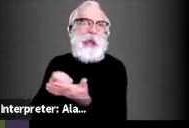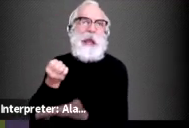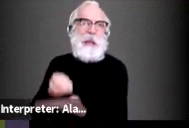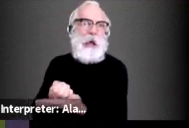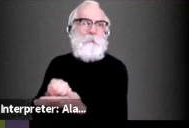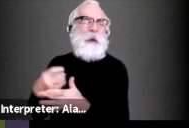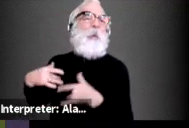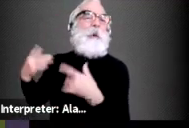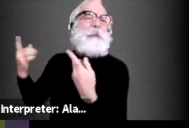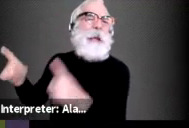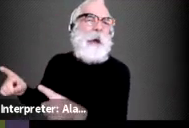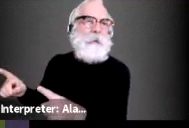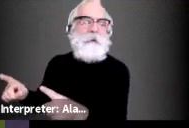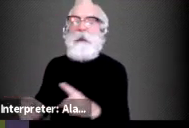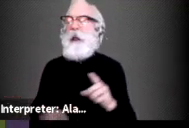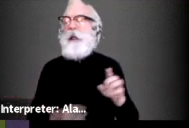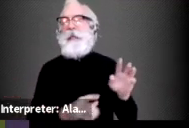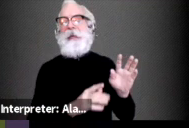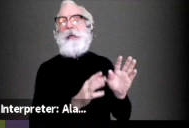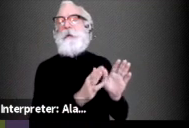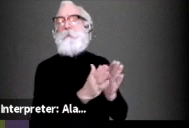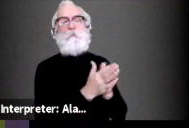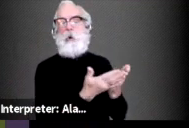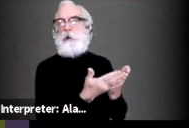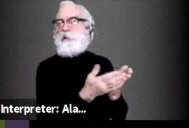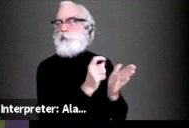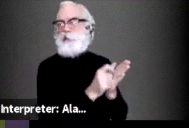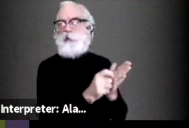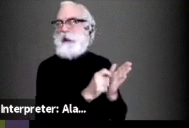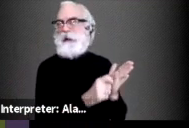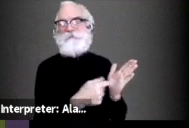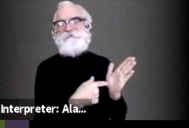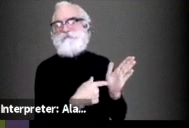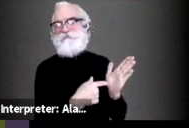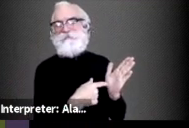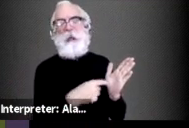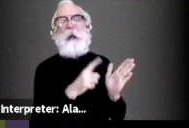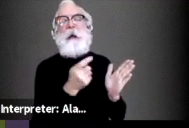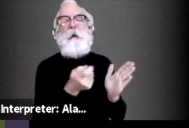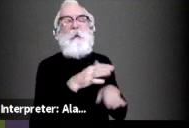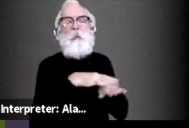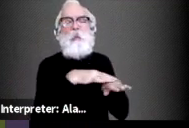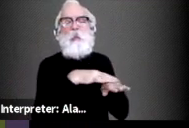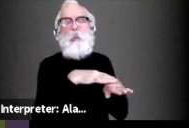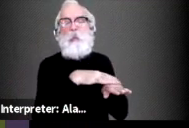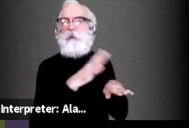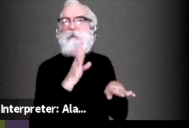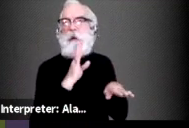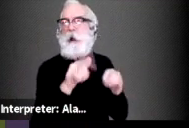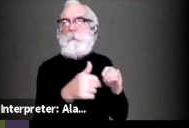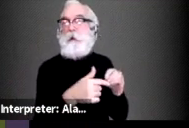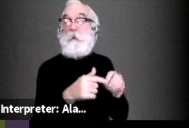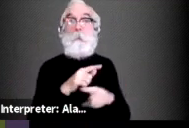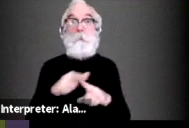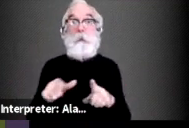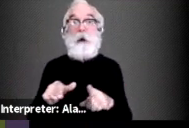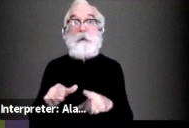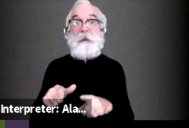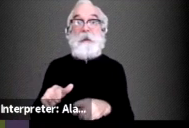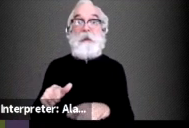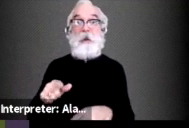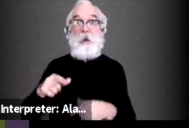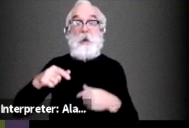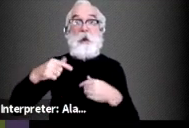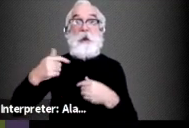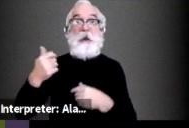that textbooks can only hint at. At the beginning of the 18th century, the British economy was